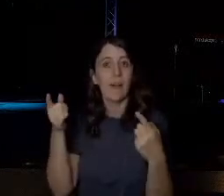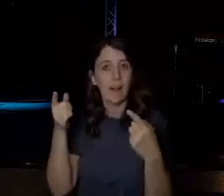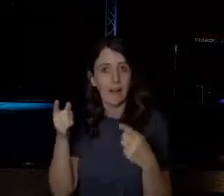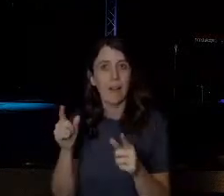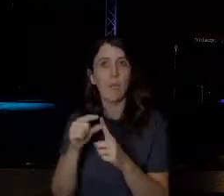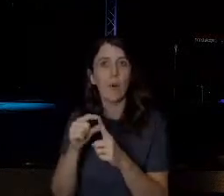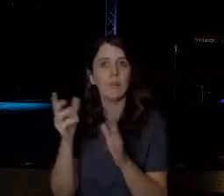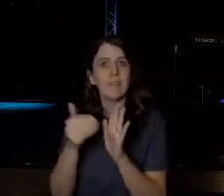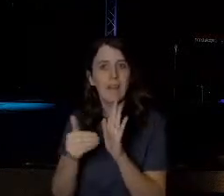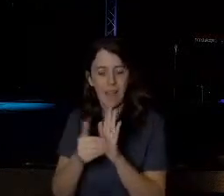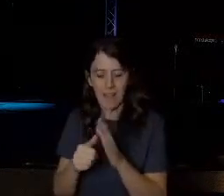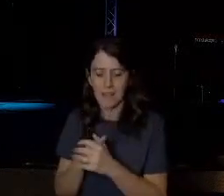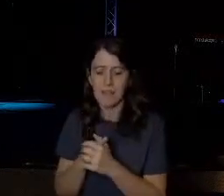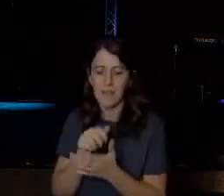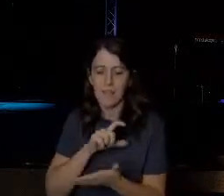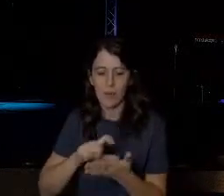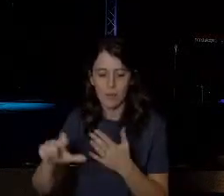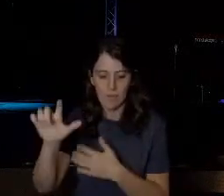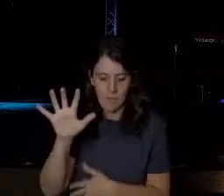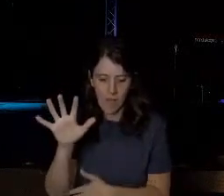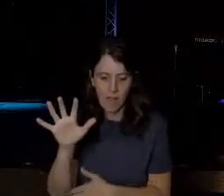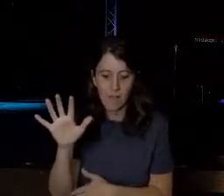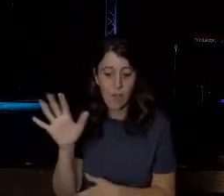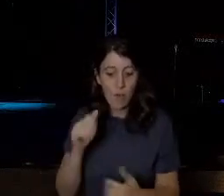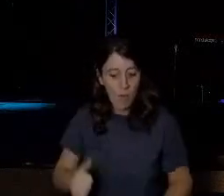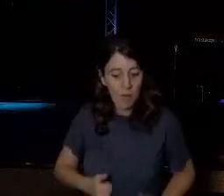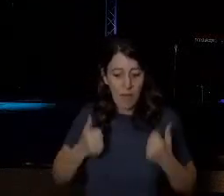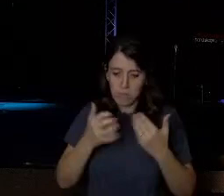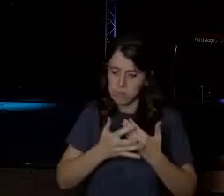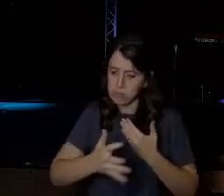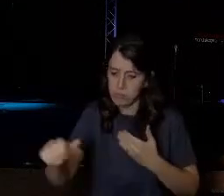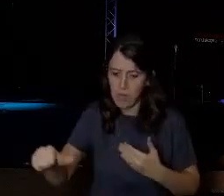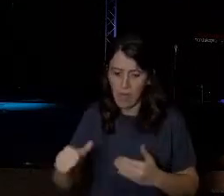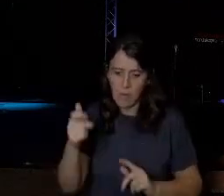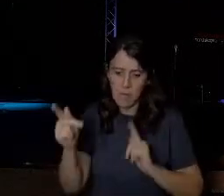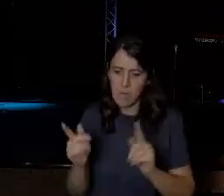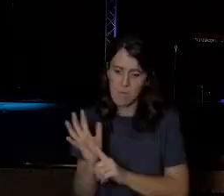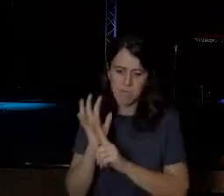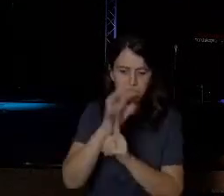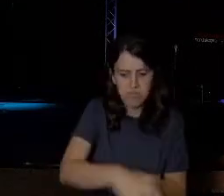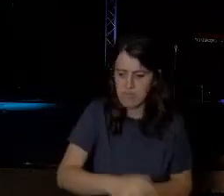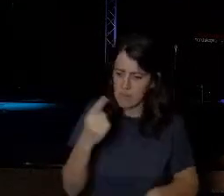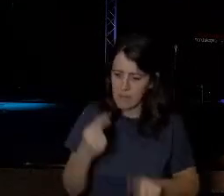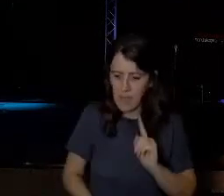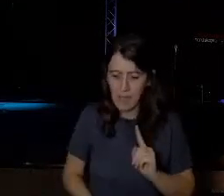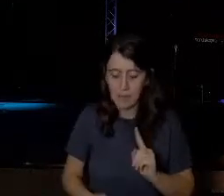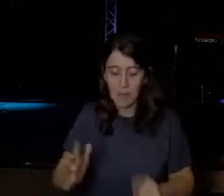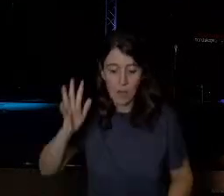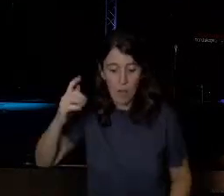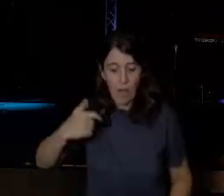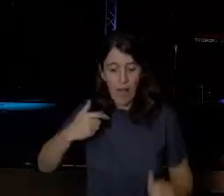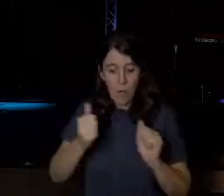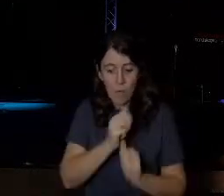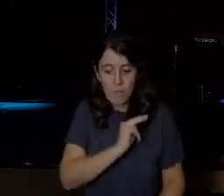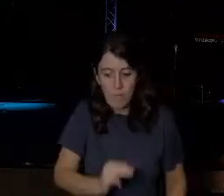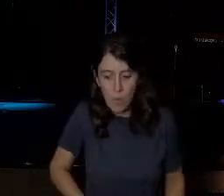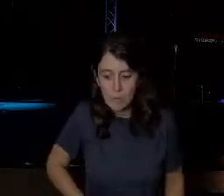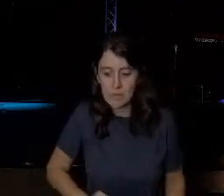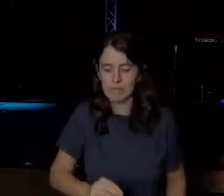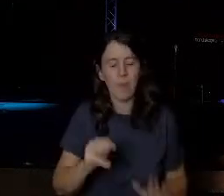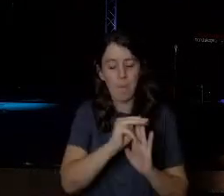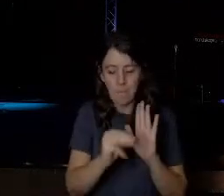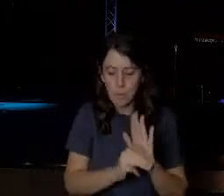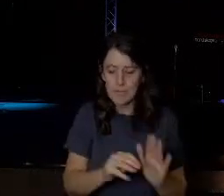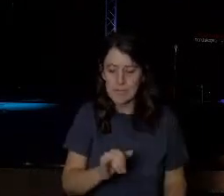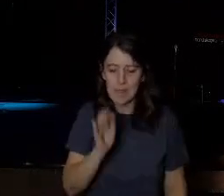again and again. We see in verse 5, no one will be able to stand against you all the days of your life. As I was with Moses, I will be with you.